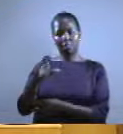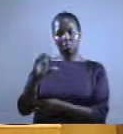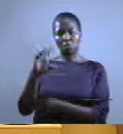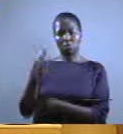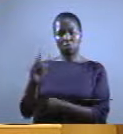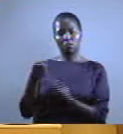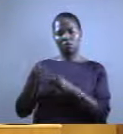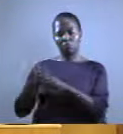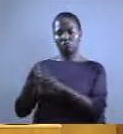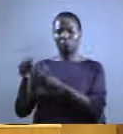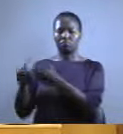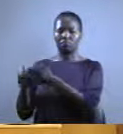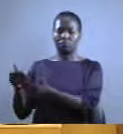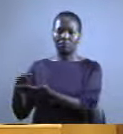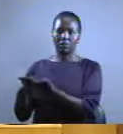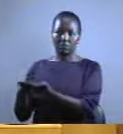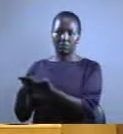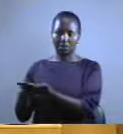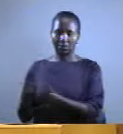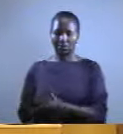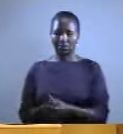for concurrence.